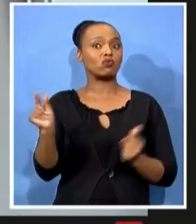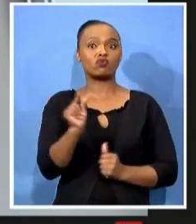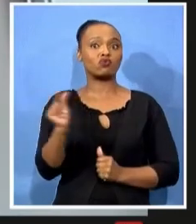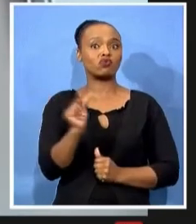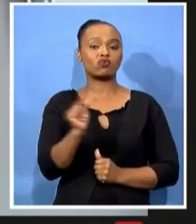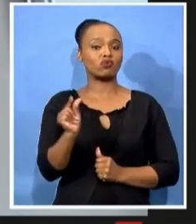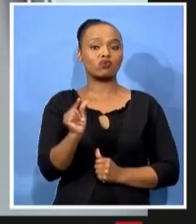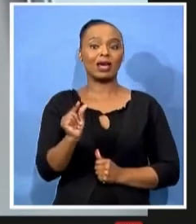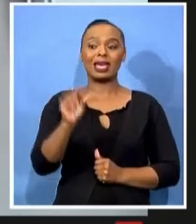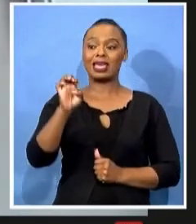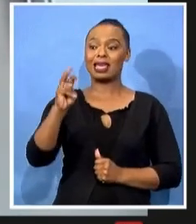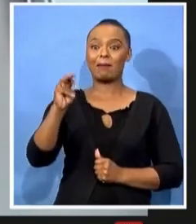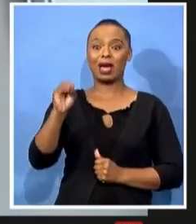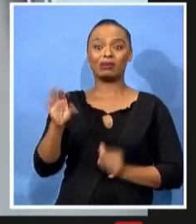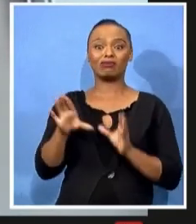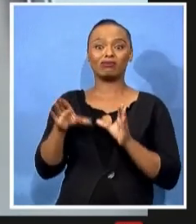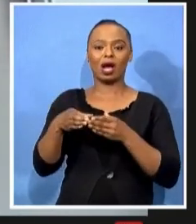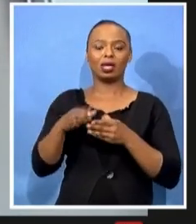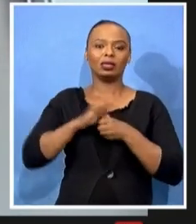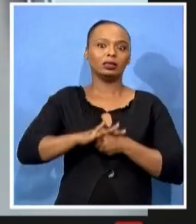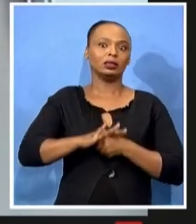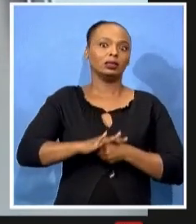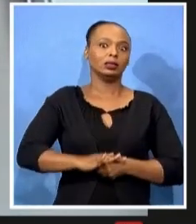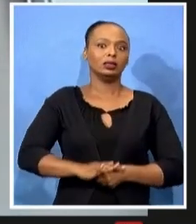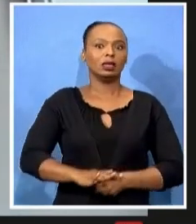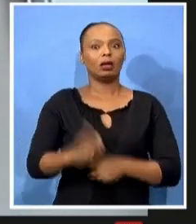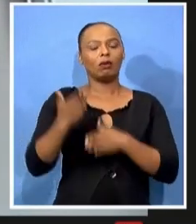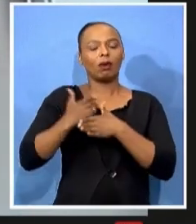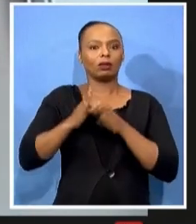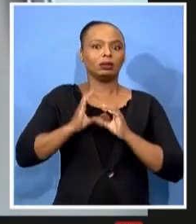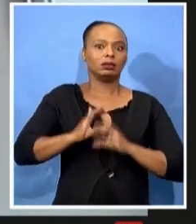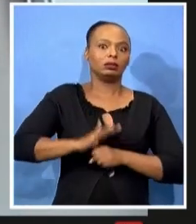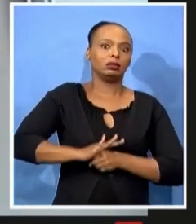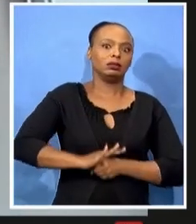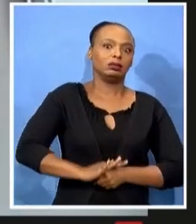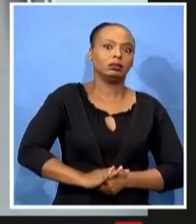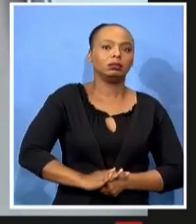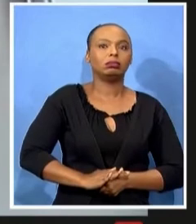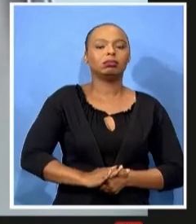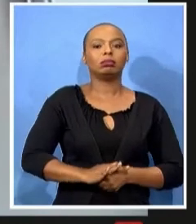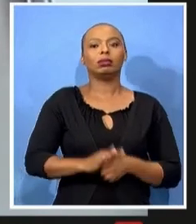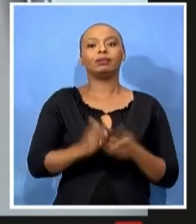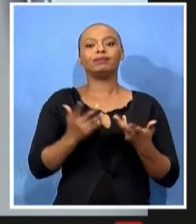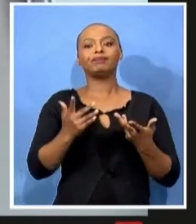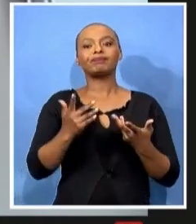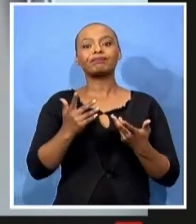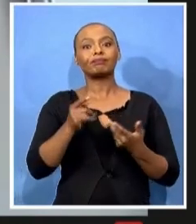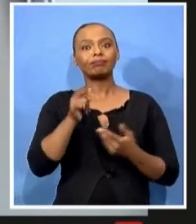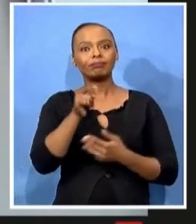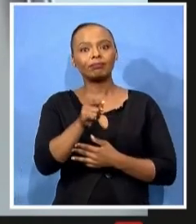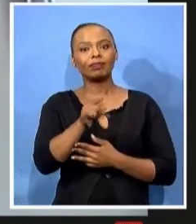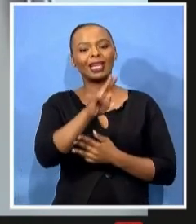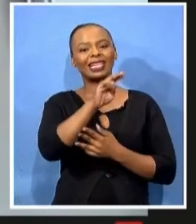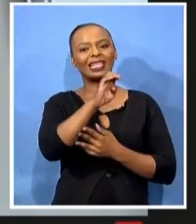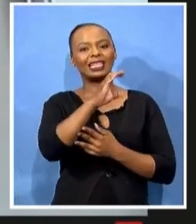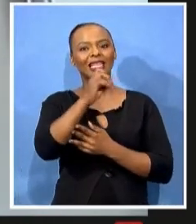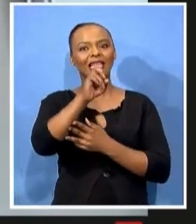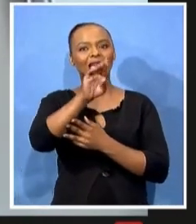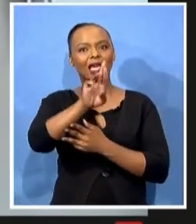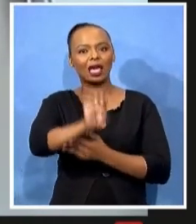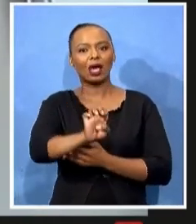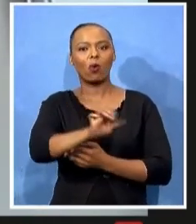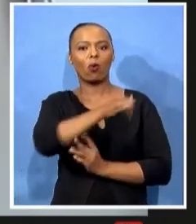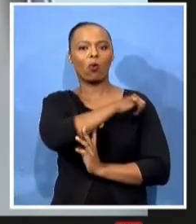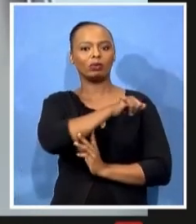Outside our Mediclinic and the Peloso Netcare Hospital, tents have been erected. Now, the public in and